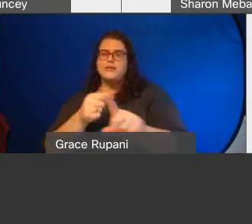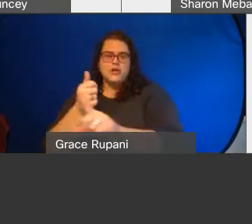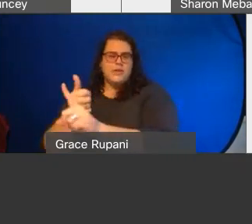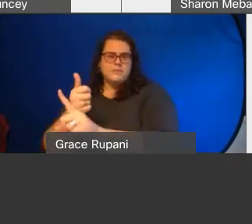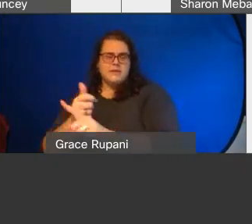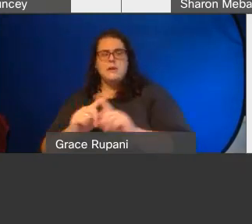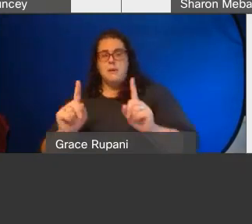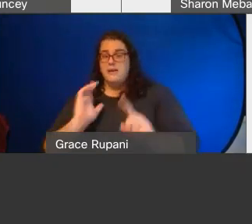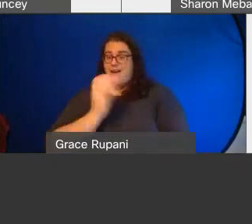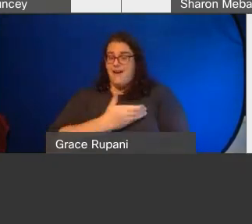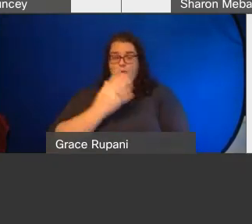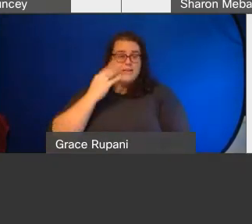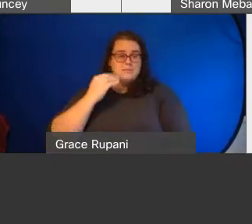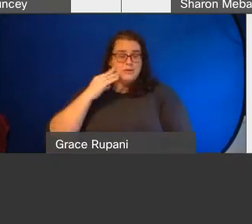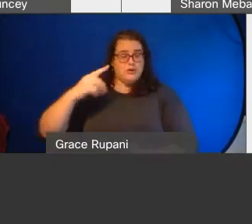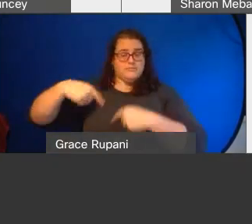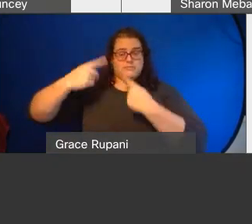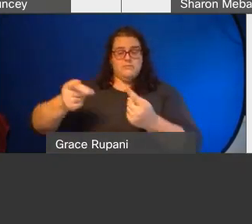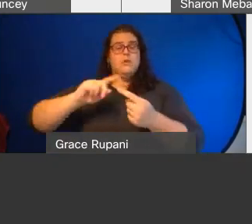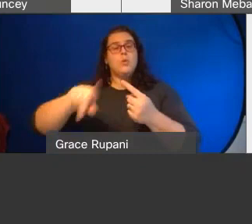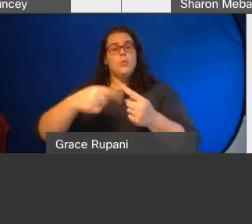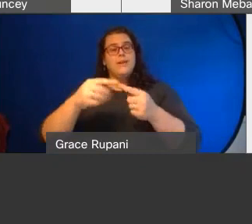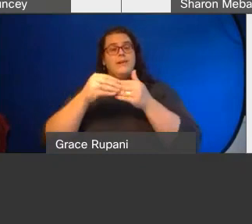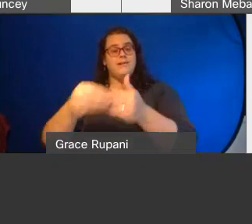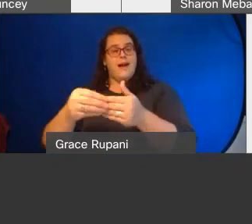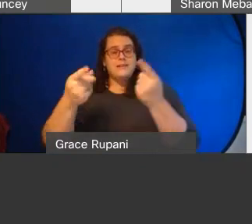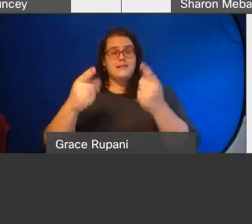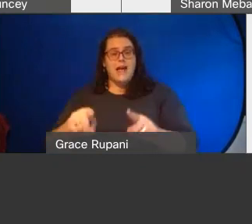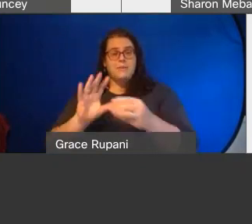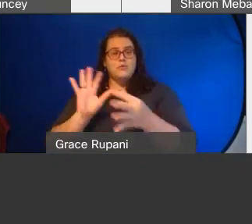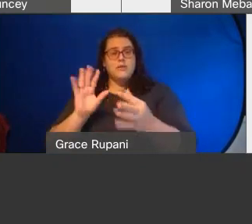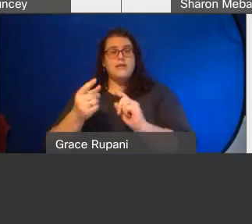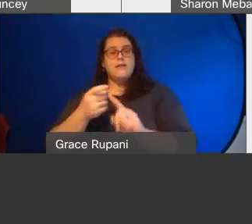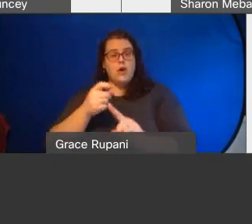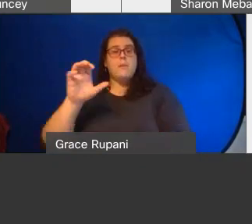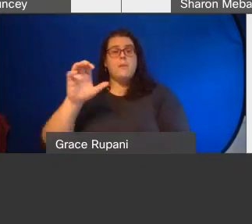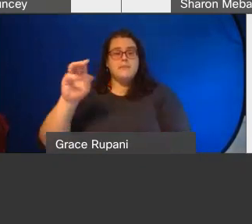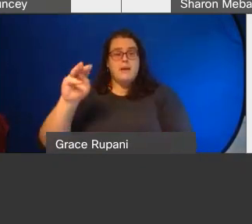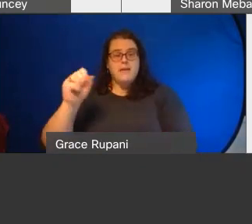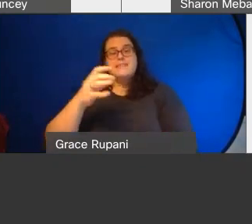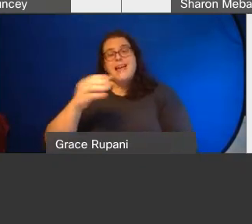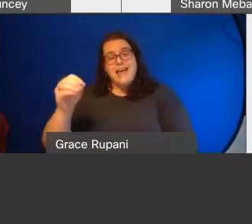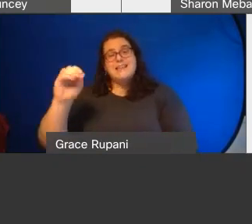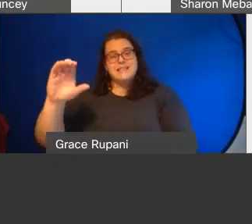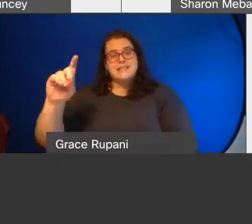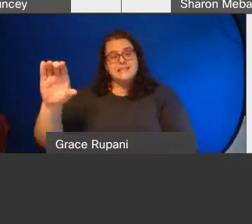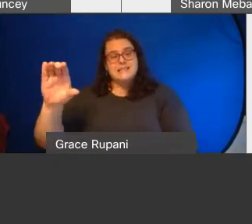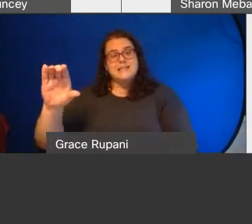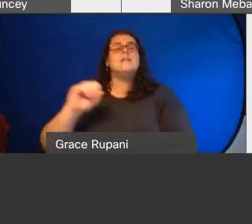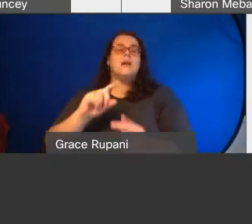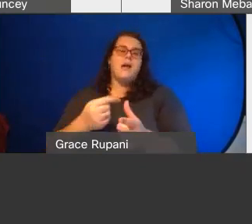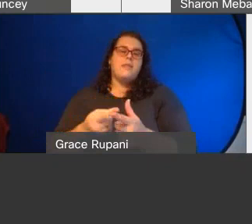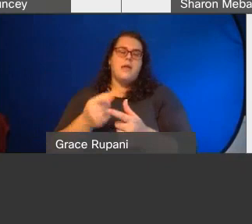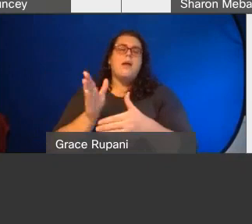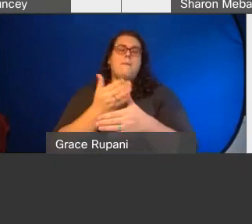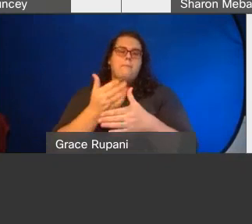has been when guidance has come from CDC and CMS, it is reviewed and discussed by our partner